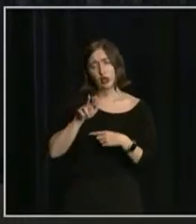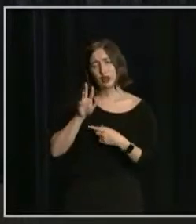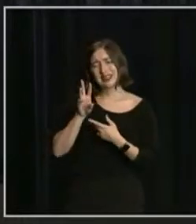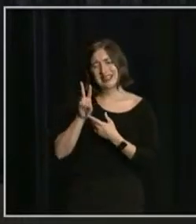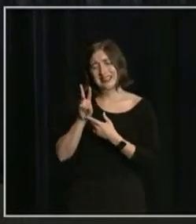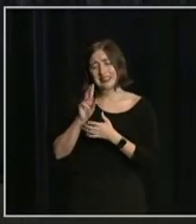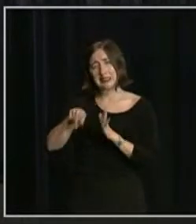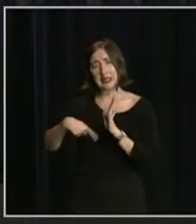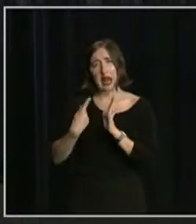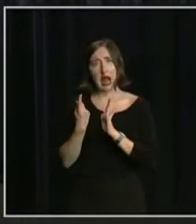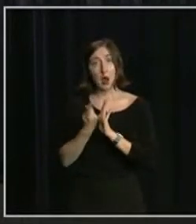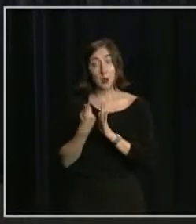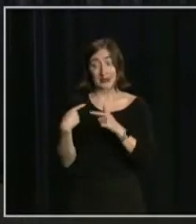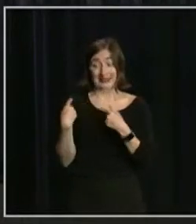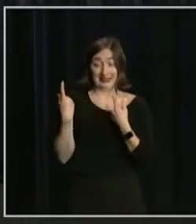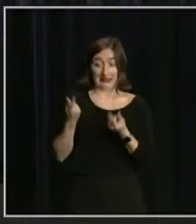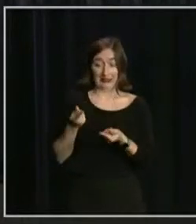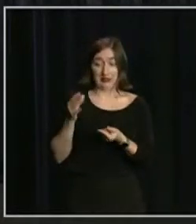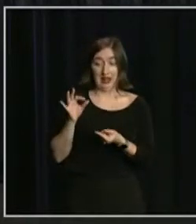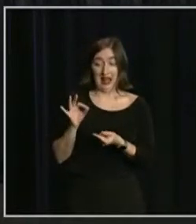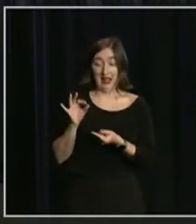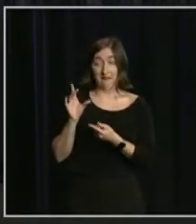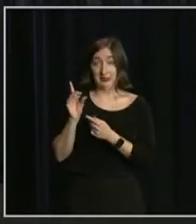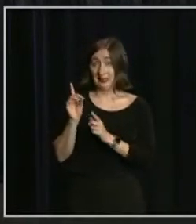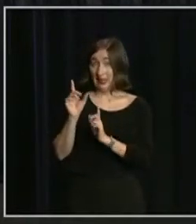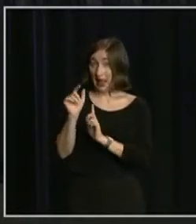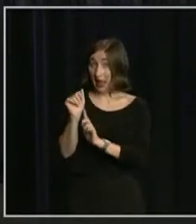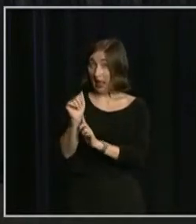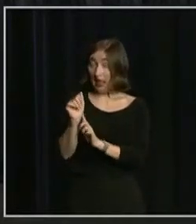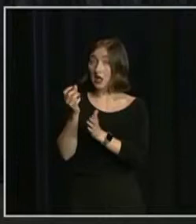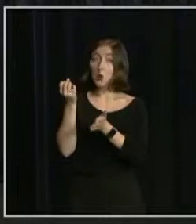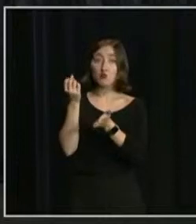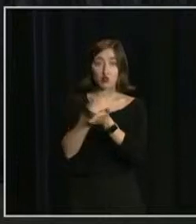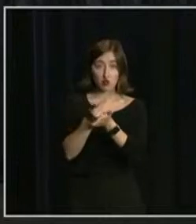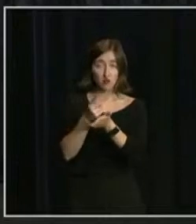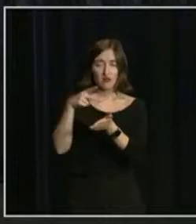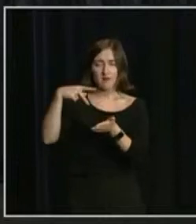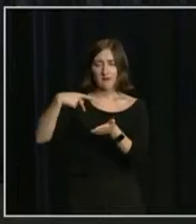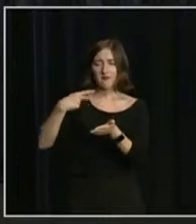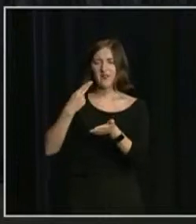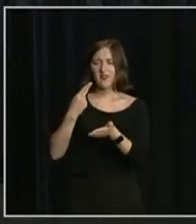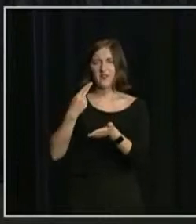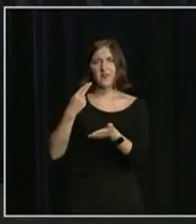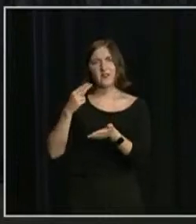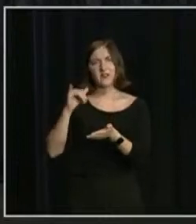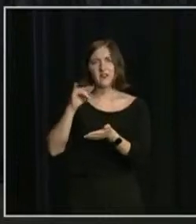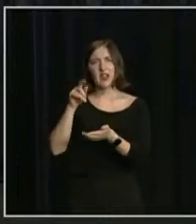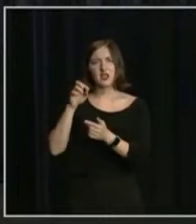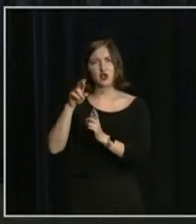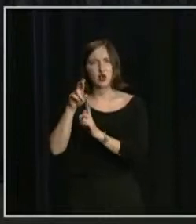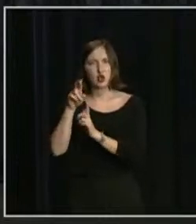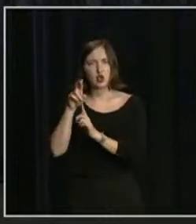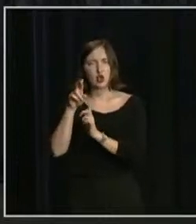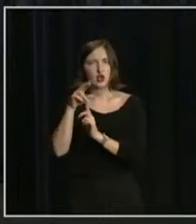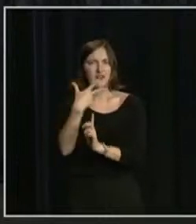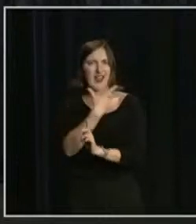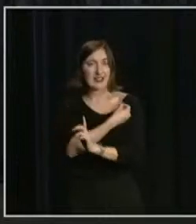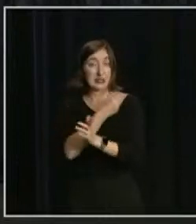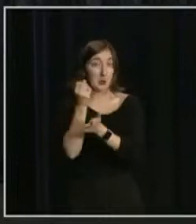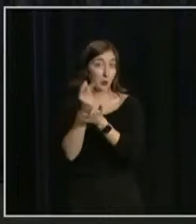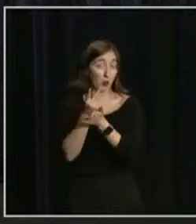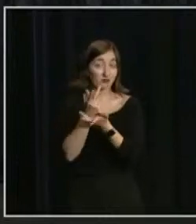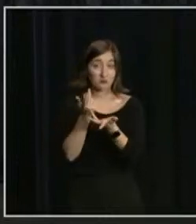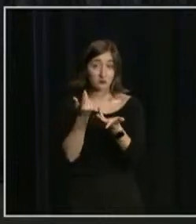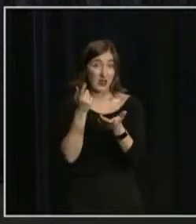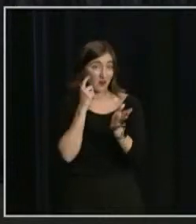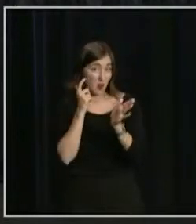Pfizer vaccine. Since then, has the Alamo Dome, has the Alamo Dome or any other vaccination